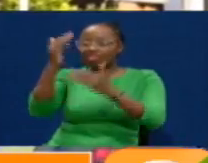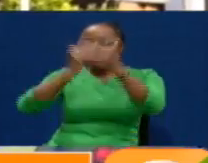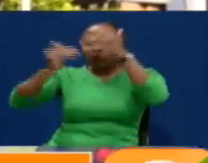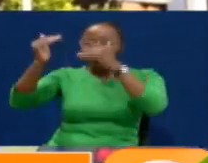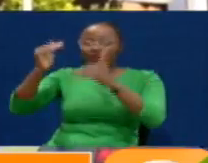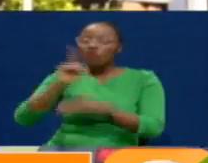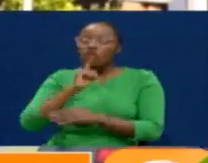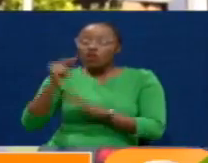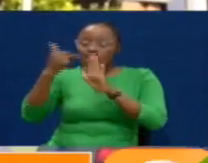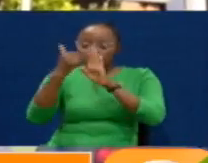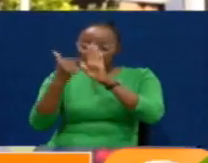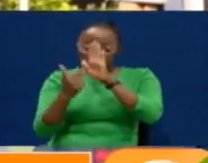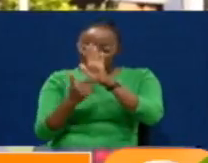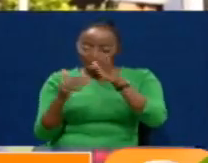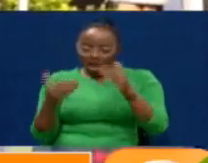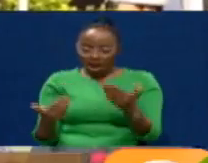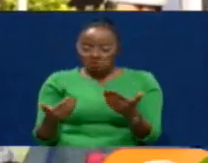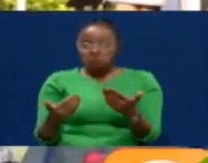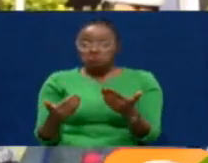order of 1, 2, 3.